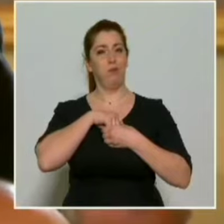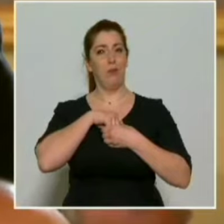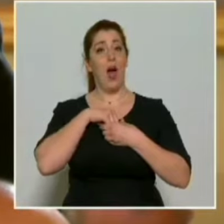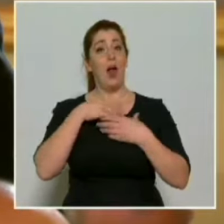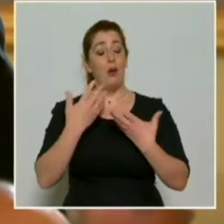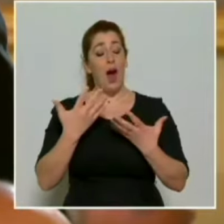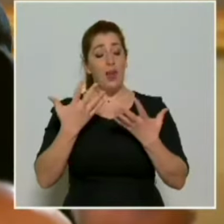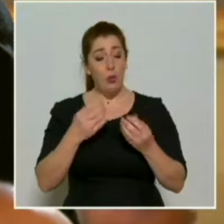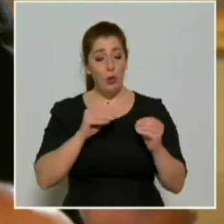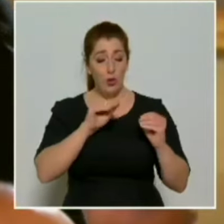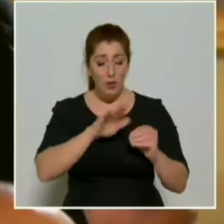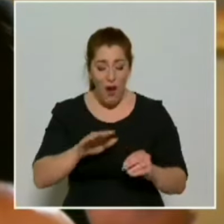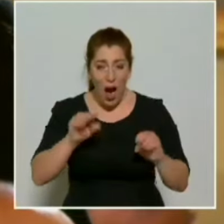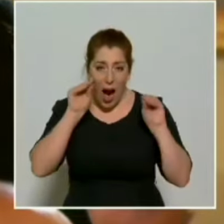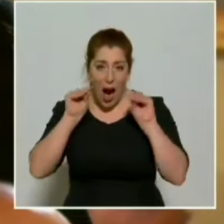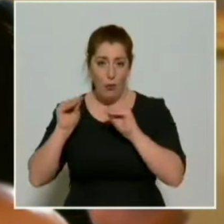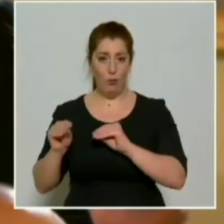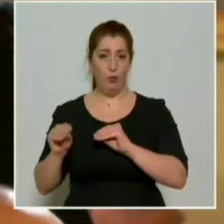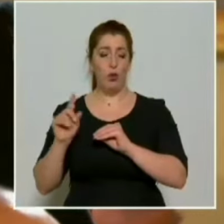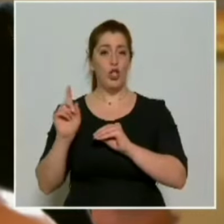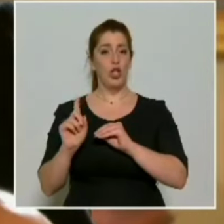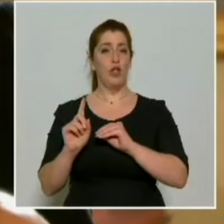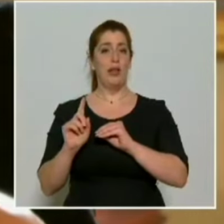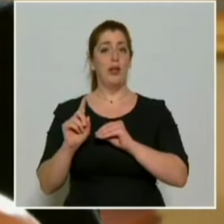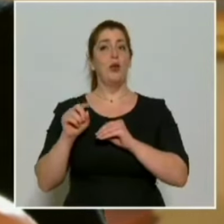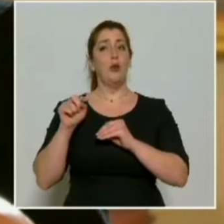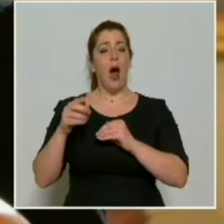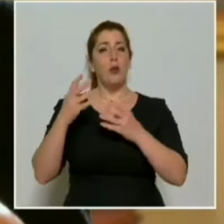prudenti ħafna meta jużaw dawn il-mezzi soċjali.